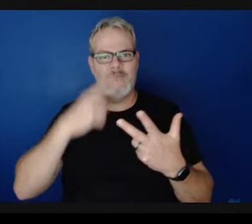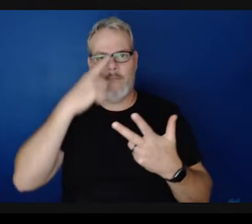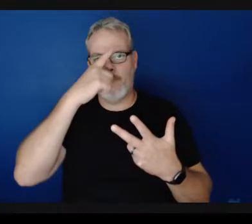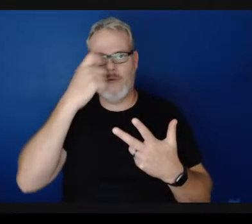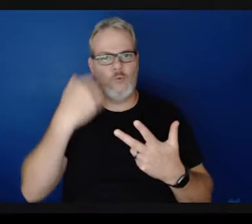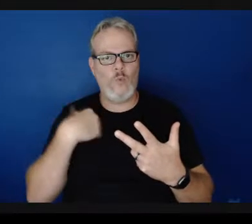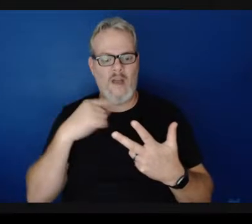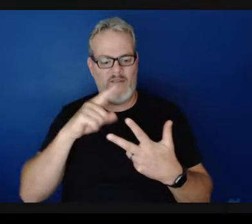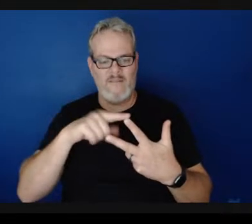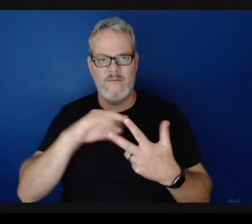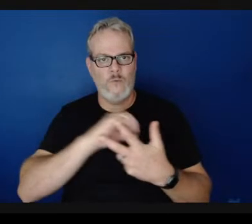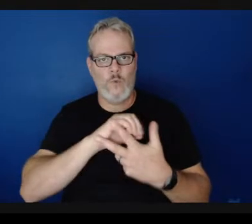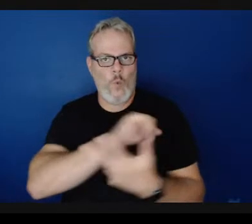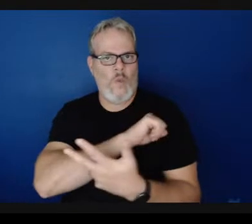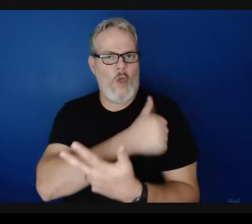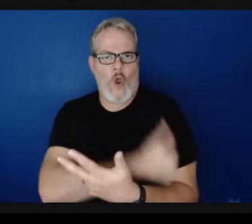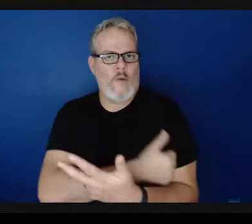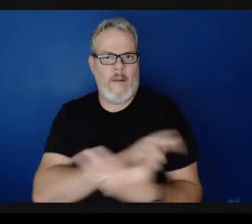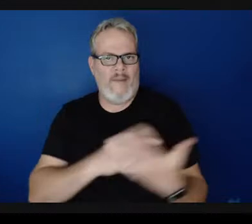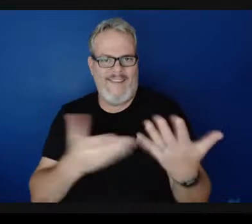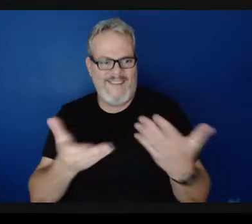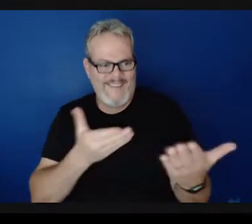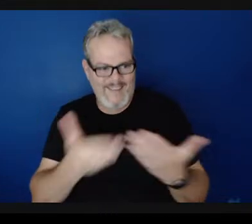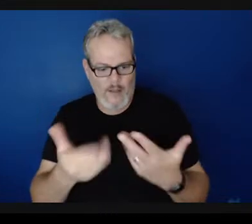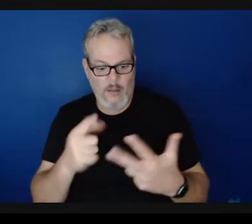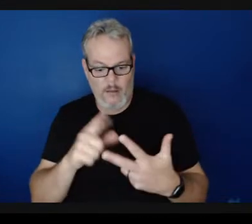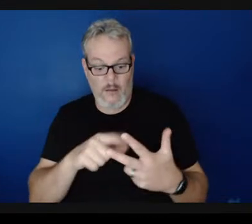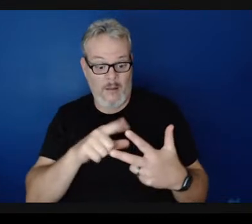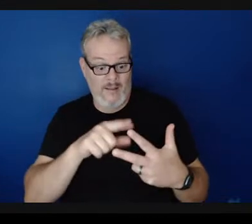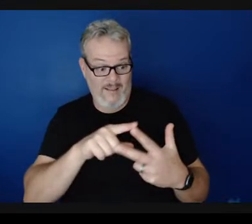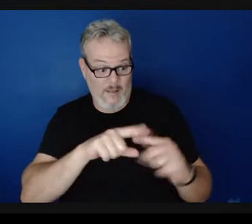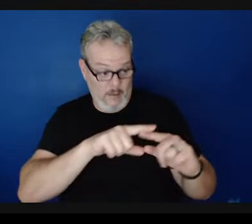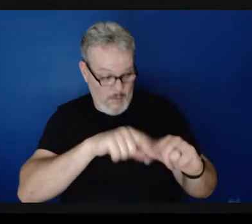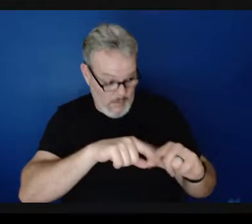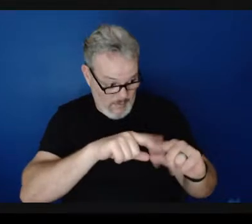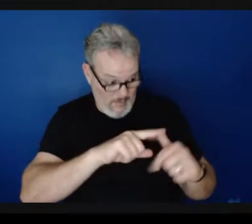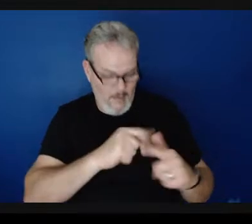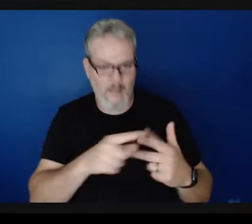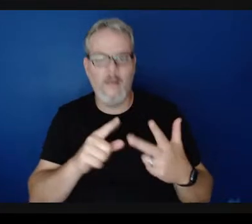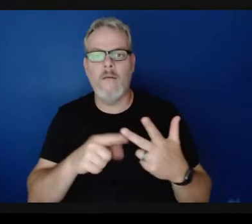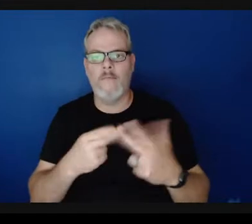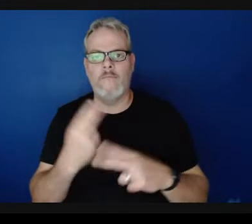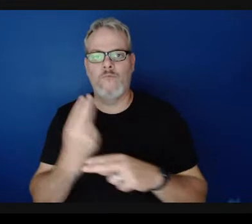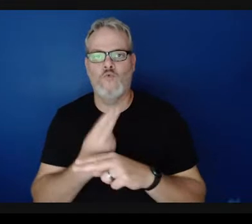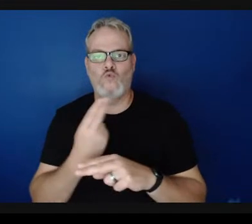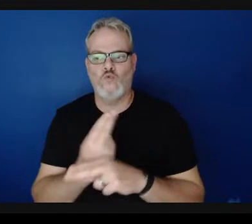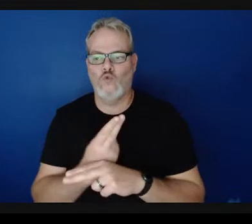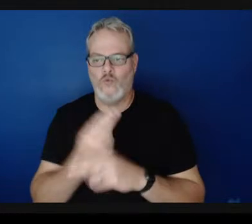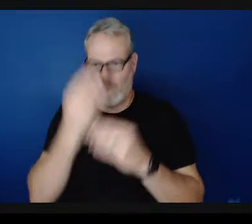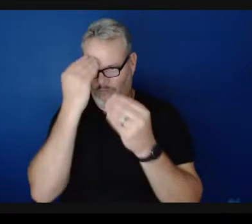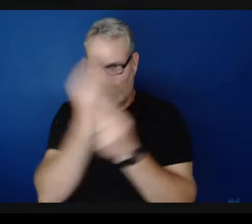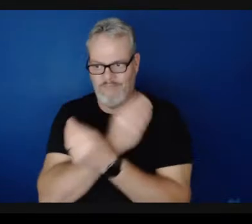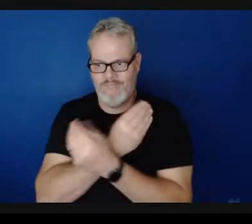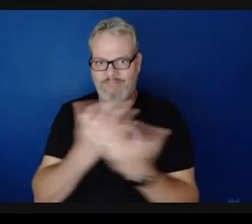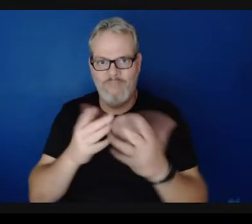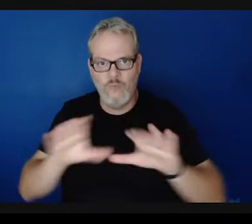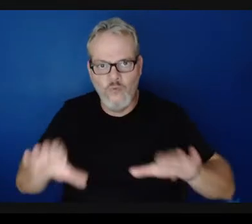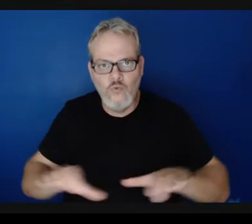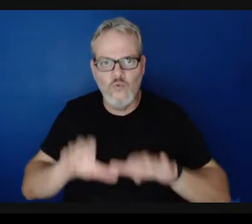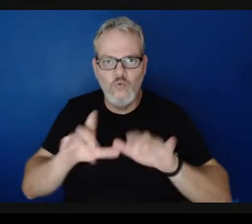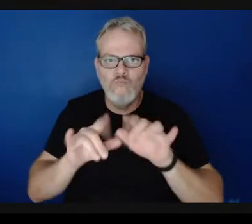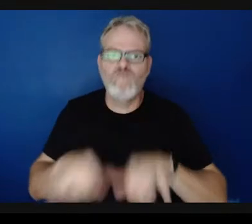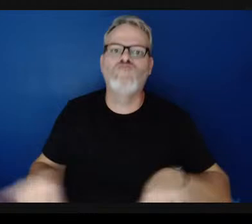just take the information they have, and then we lean on this last branch of just trying to do things in the same